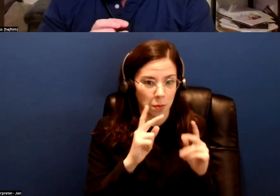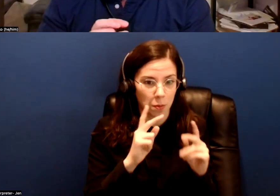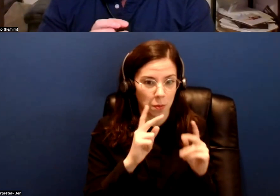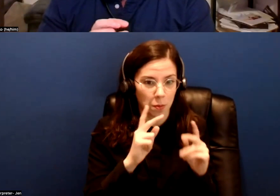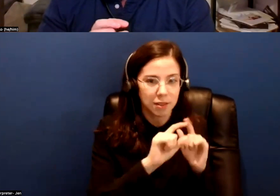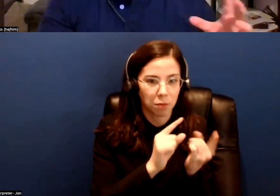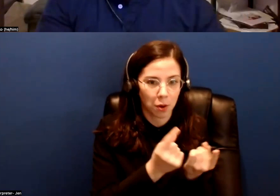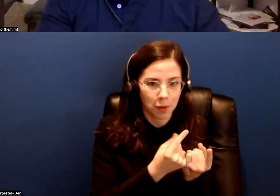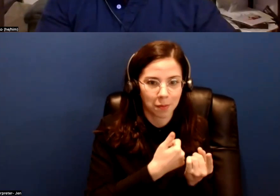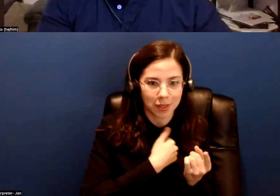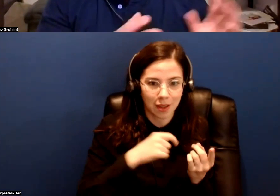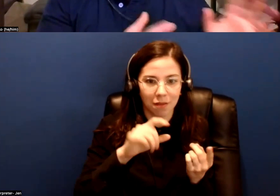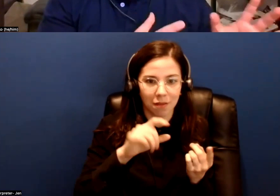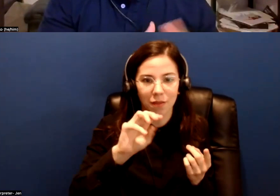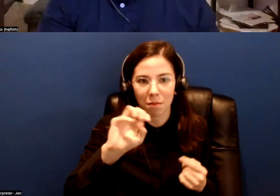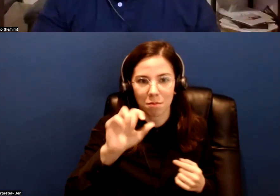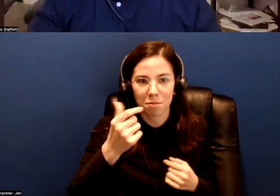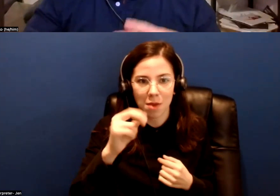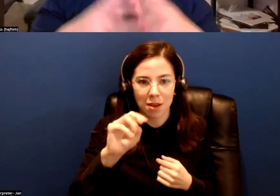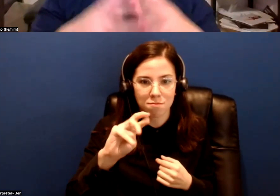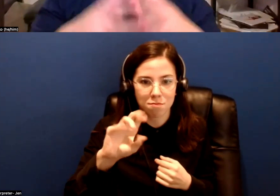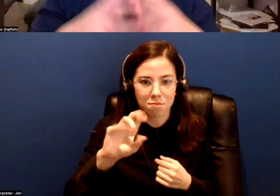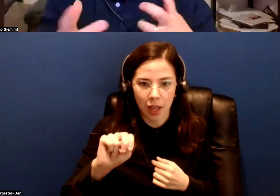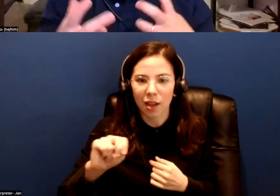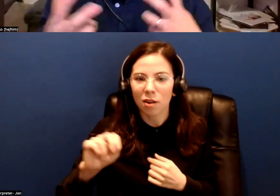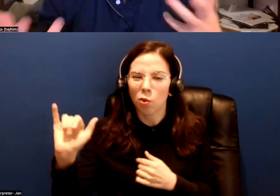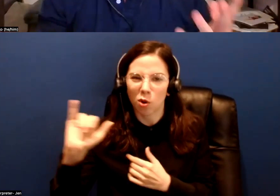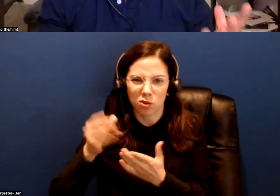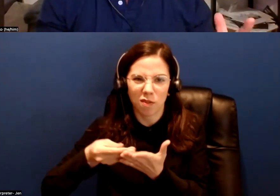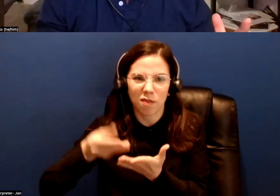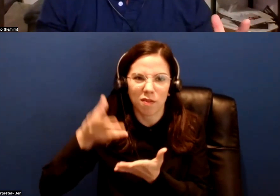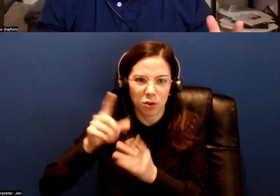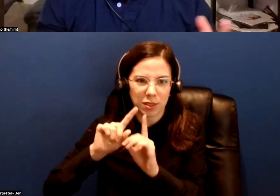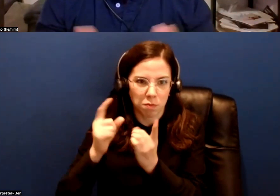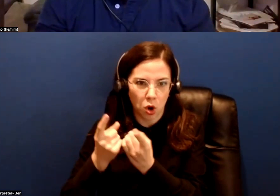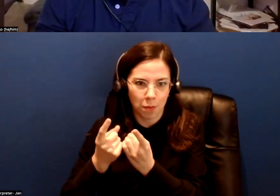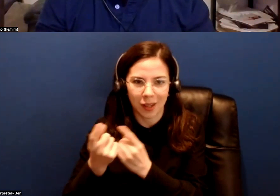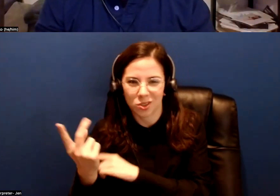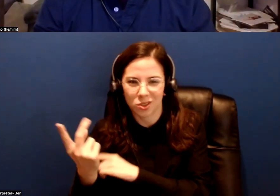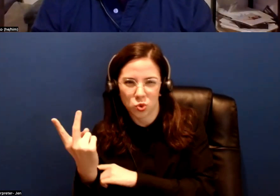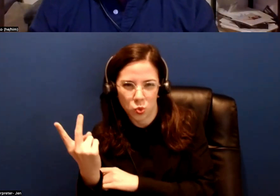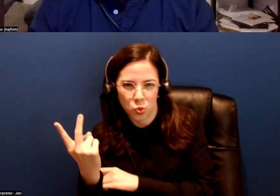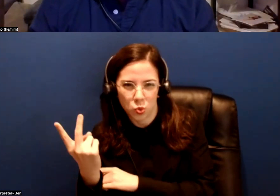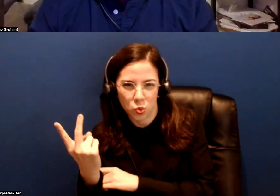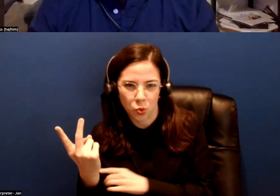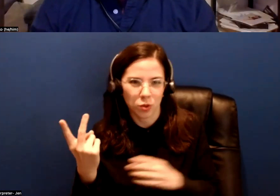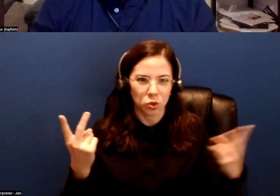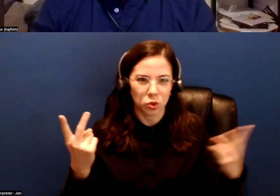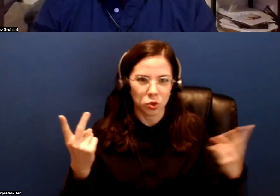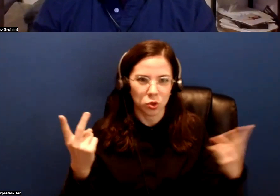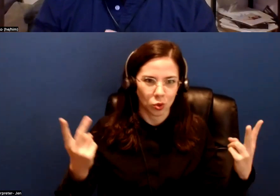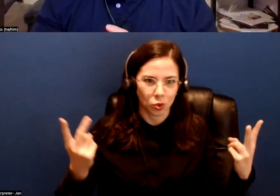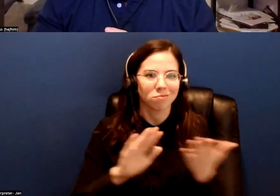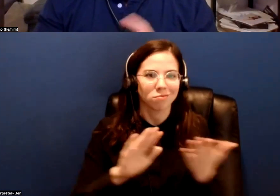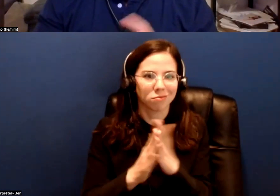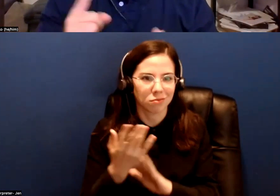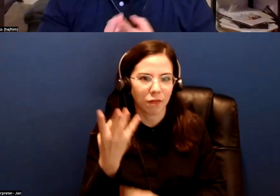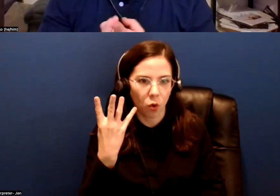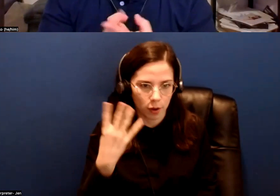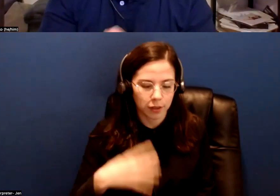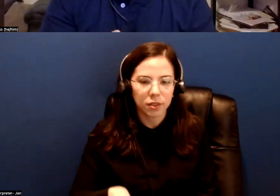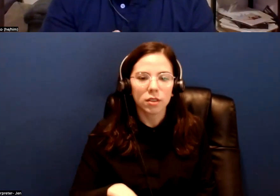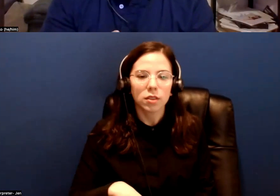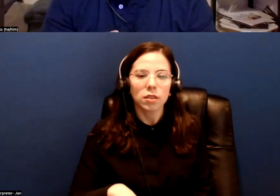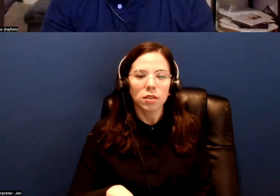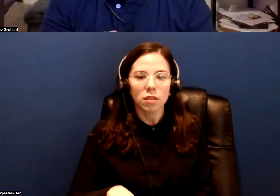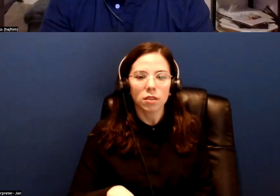and fundraising department, which is four. And so of us are sort of external affairs is how we refer to ourselves. So Megan and I, even just the